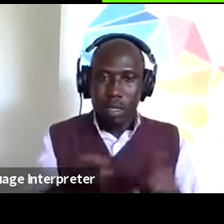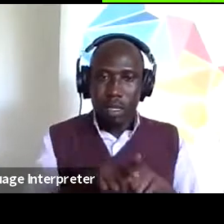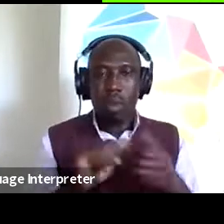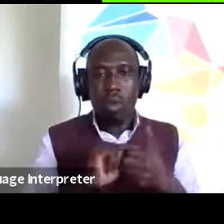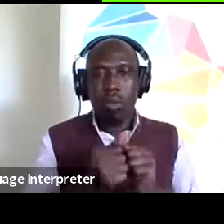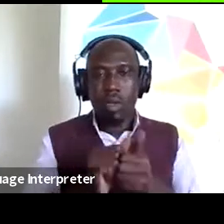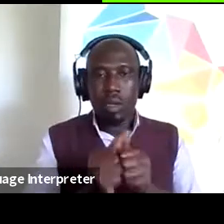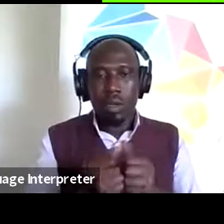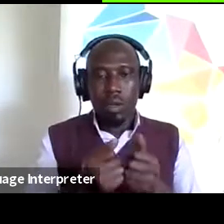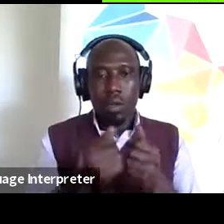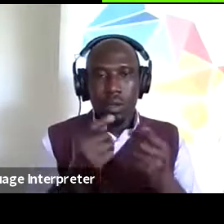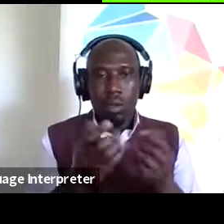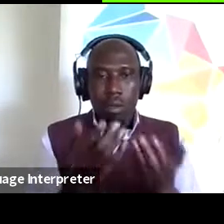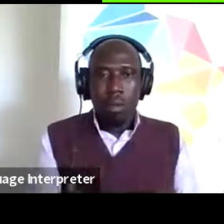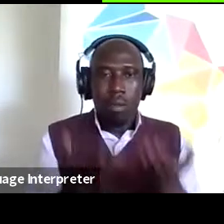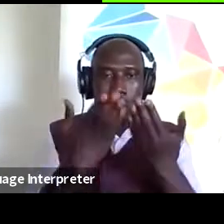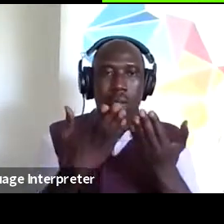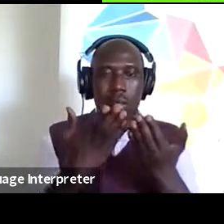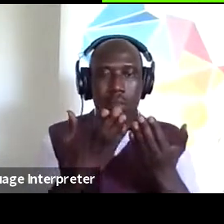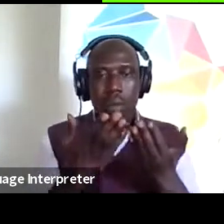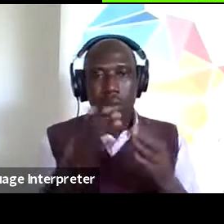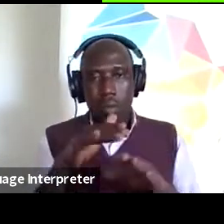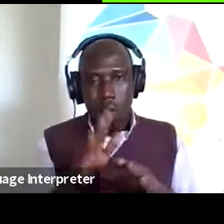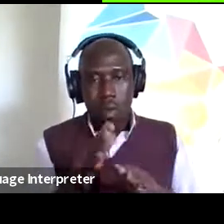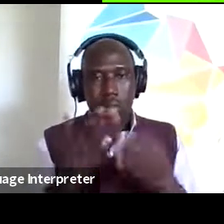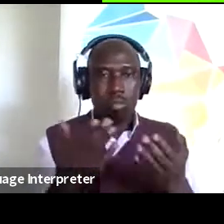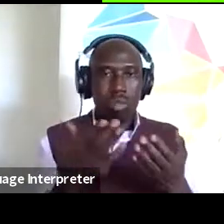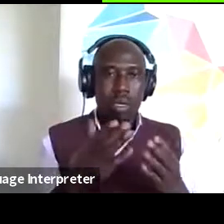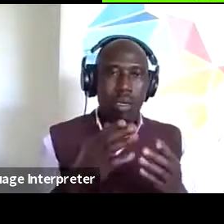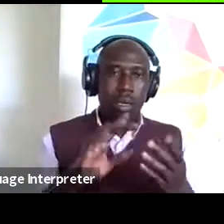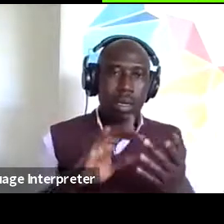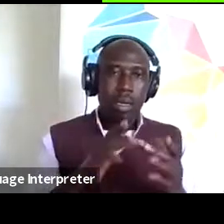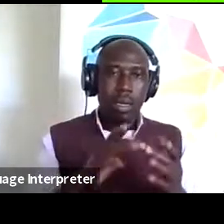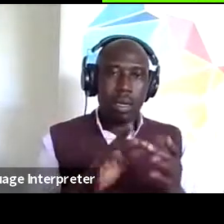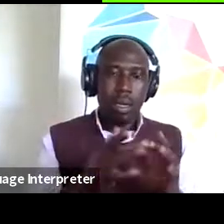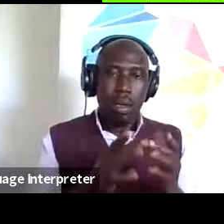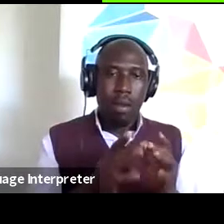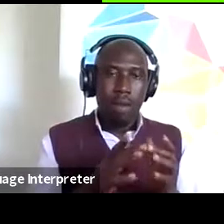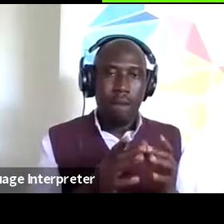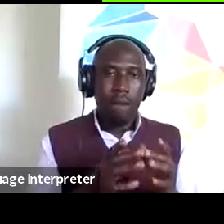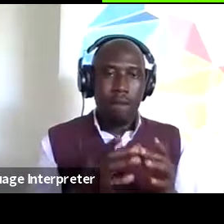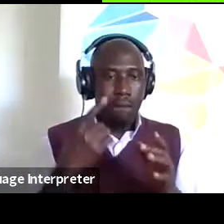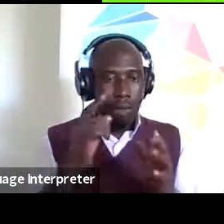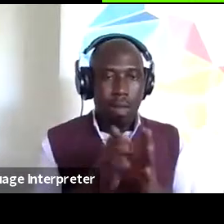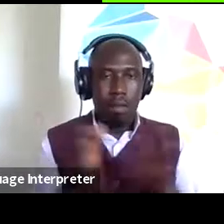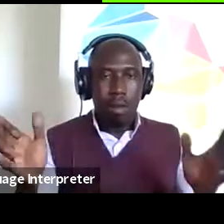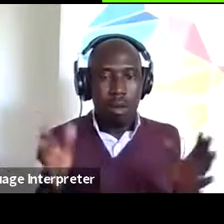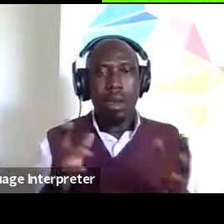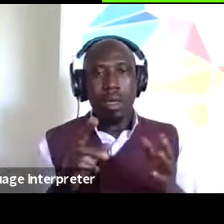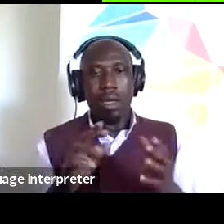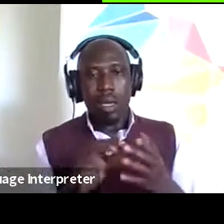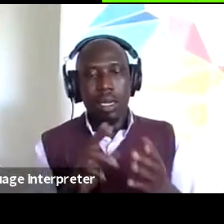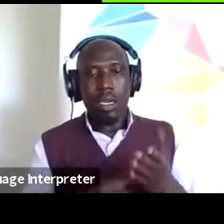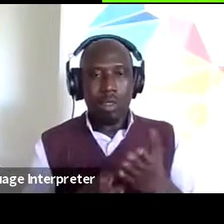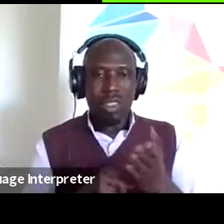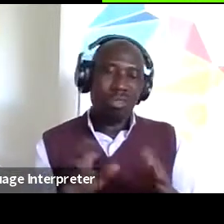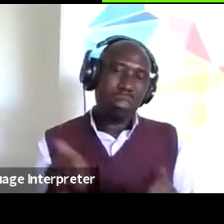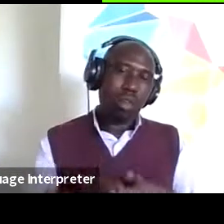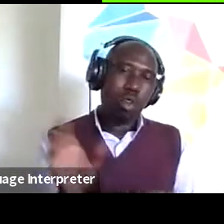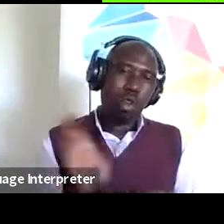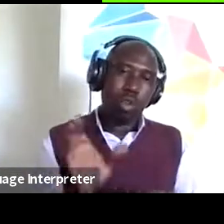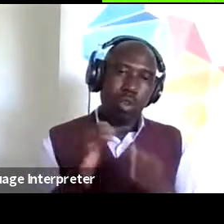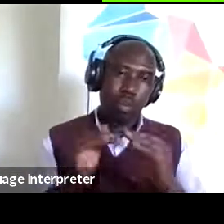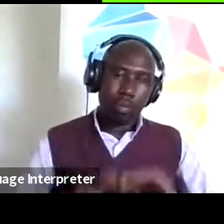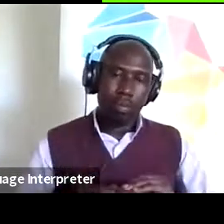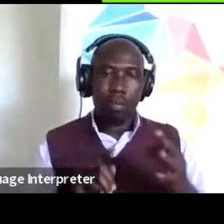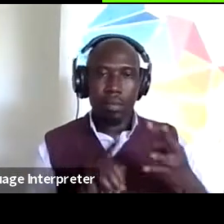competition will also then promote more affordable internet for the broader internet users or the consumers. And then, of